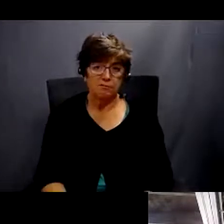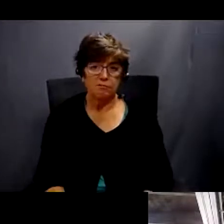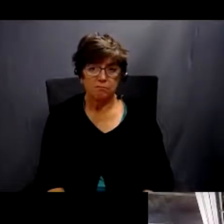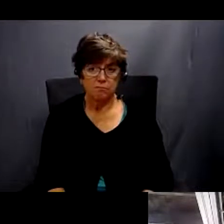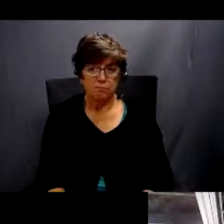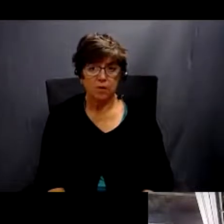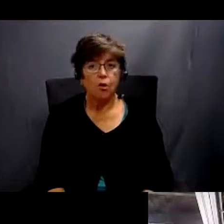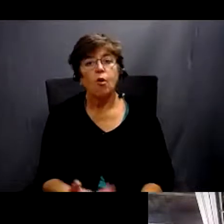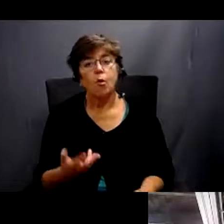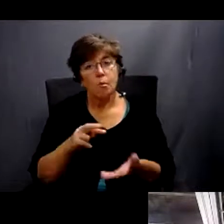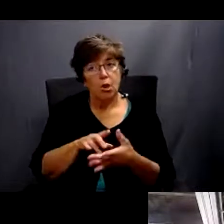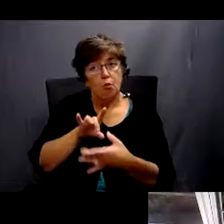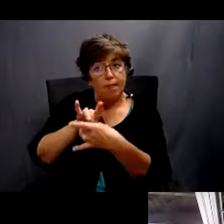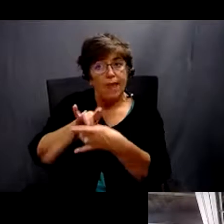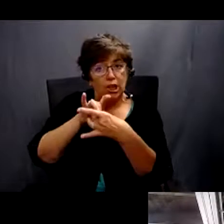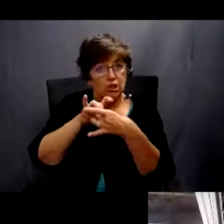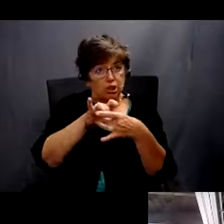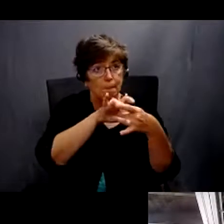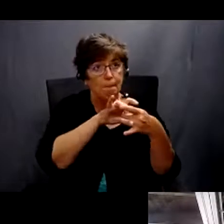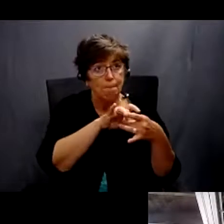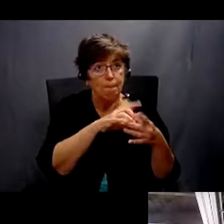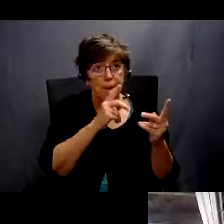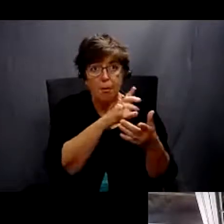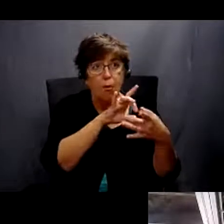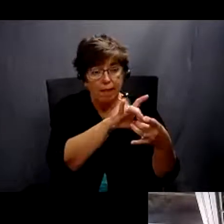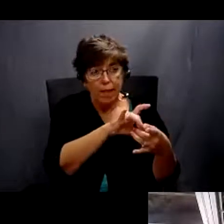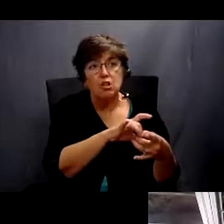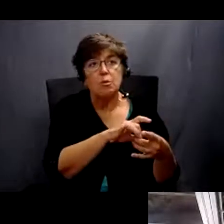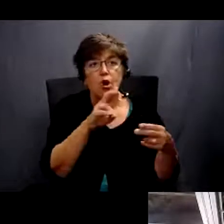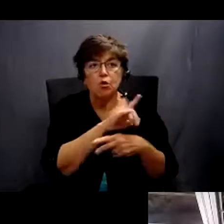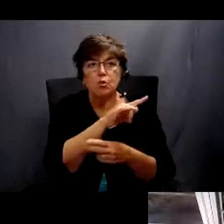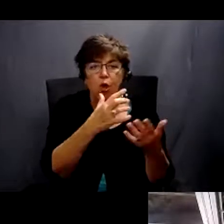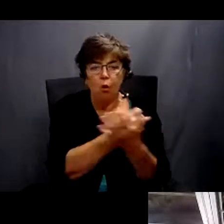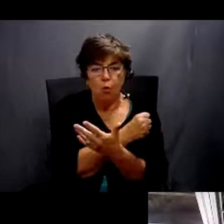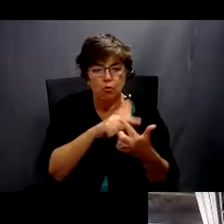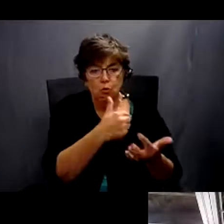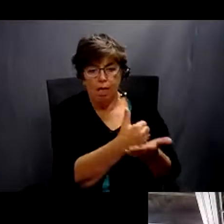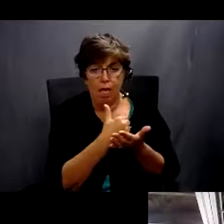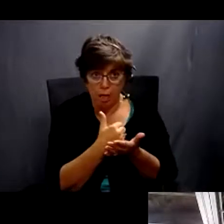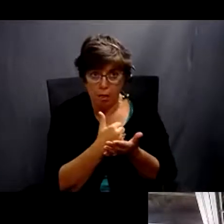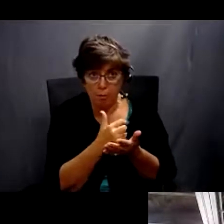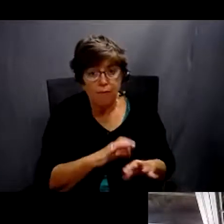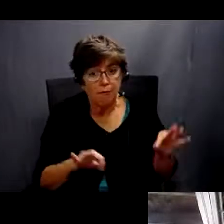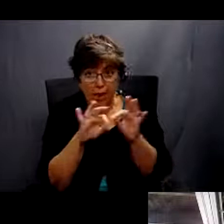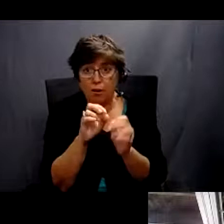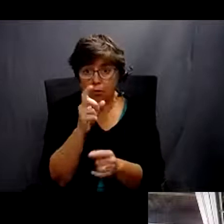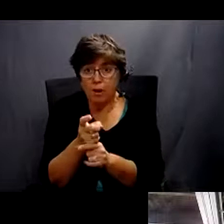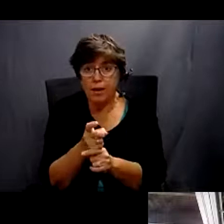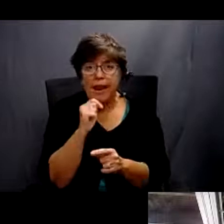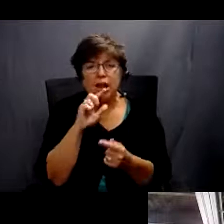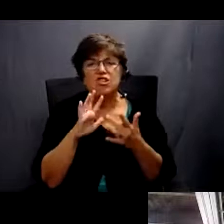the relationships you've built with other people become so vital, and not just those